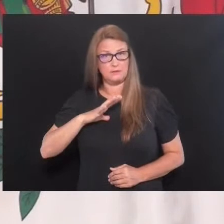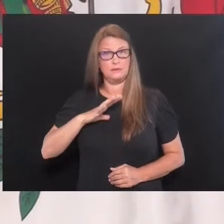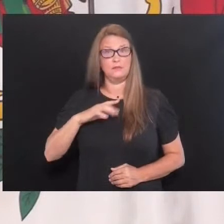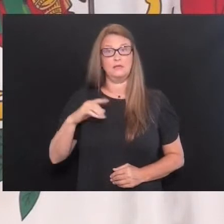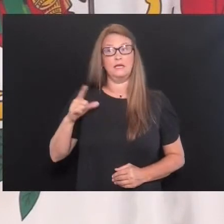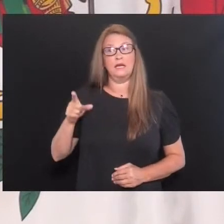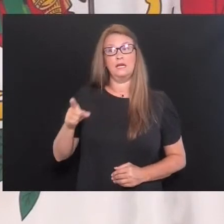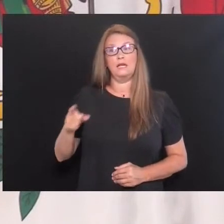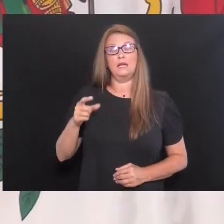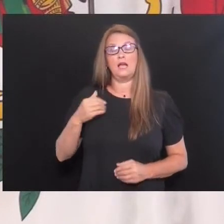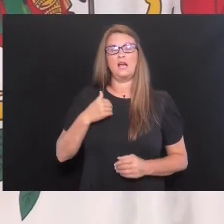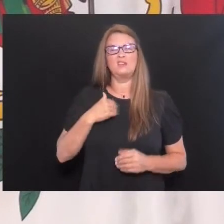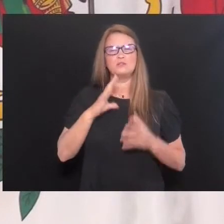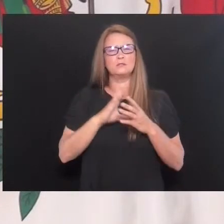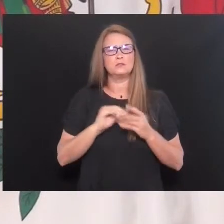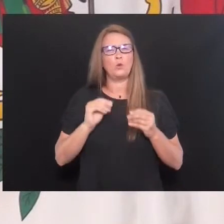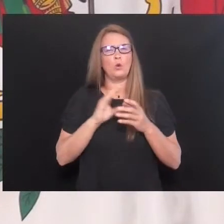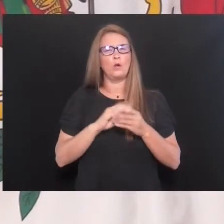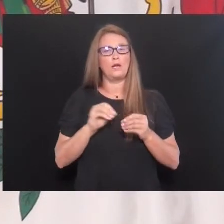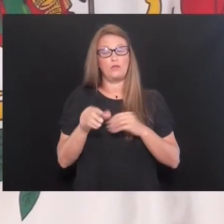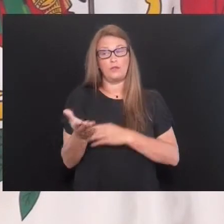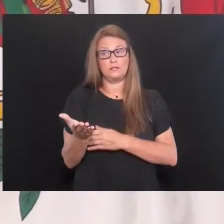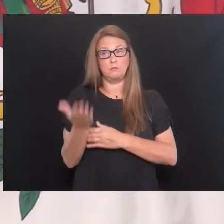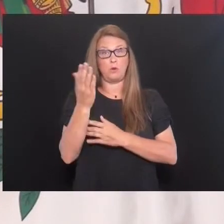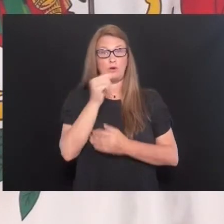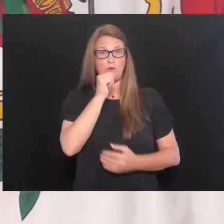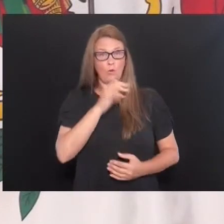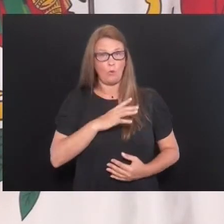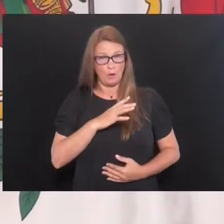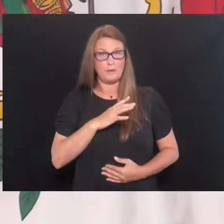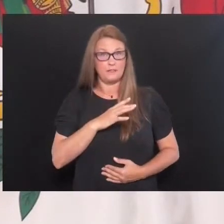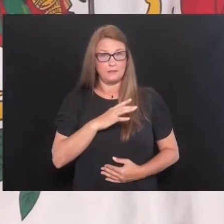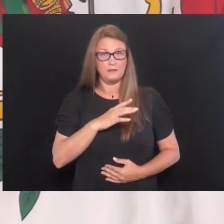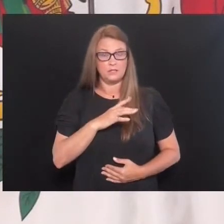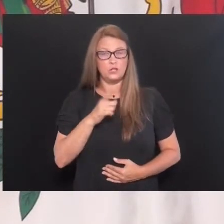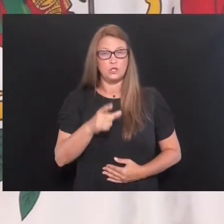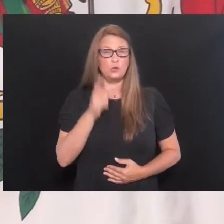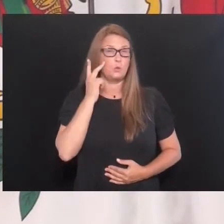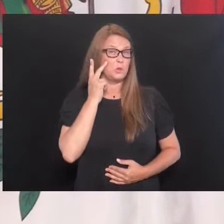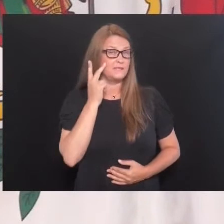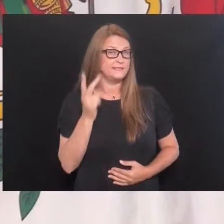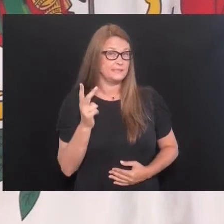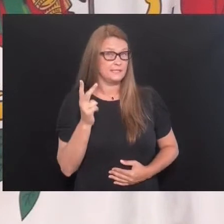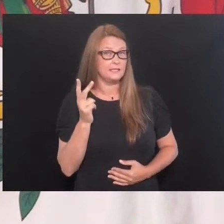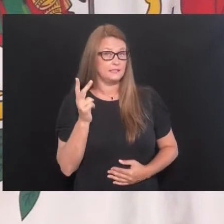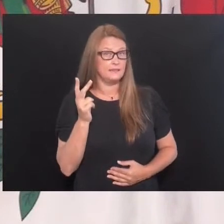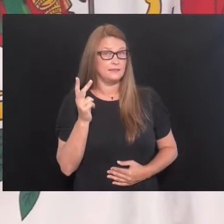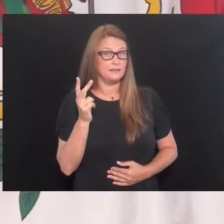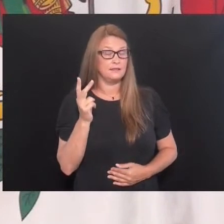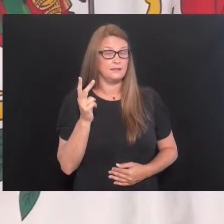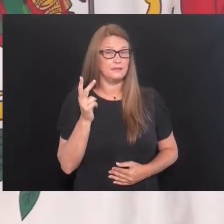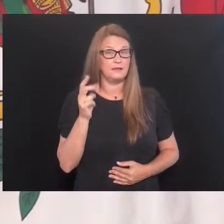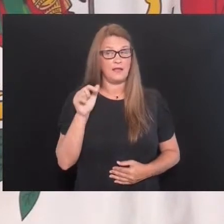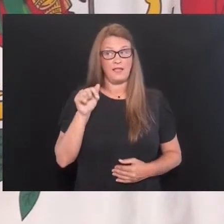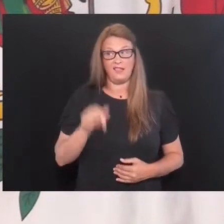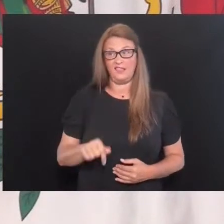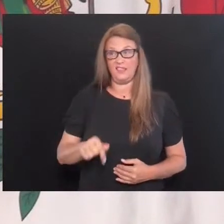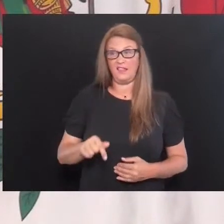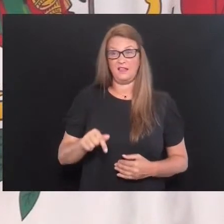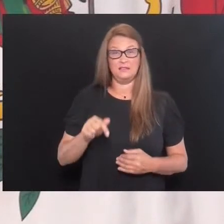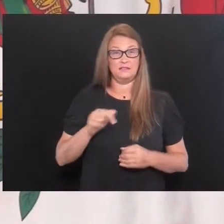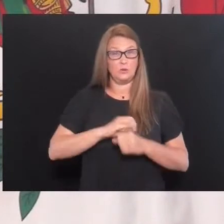a lady that's going to come on and speak to us. But you'll find, I think, that really and truly this disease